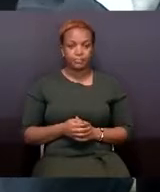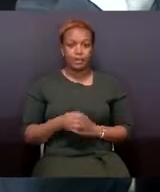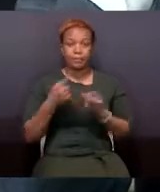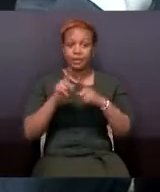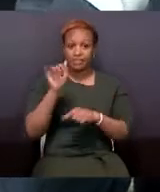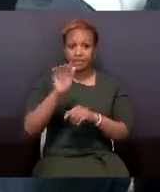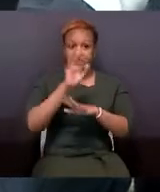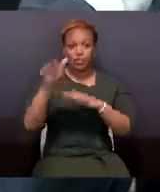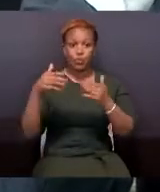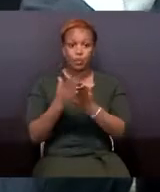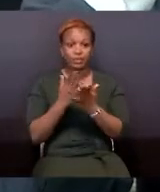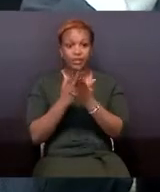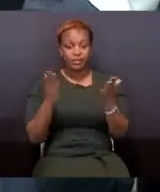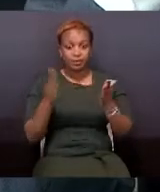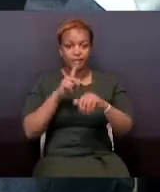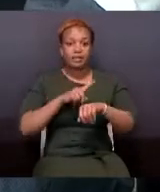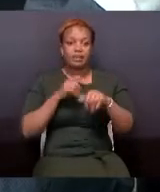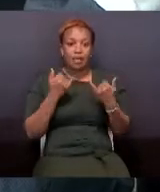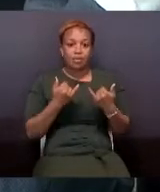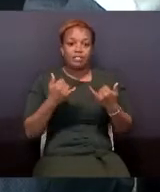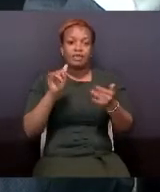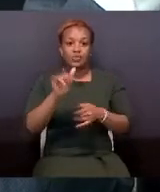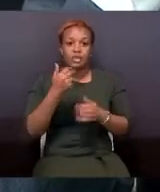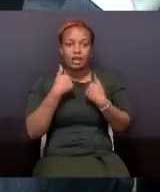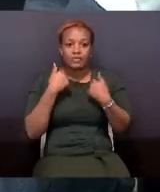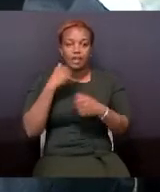And now that we have the African